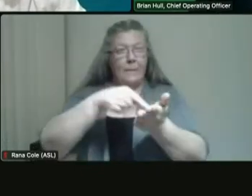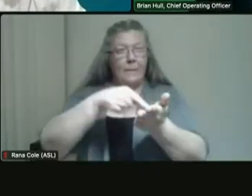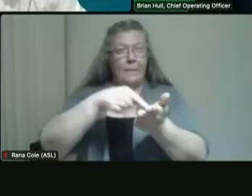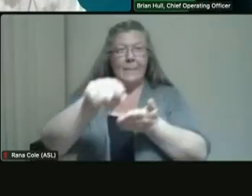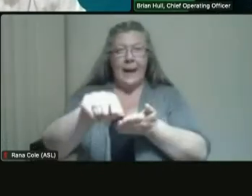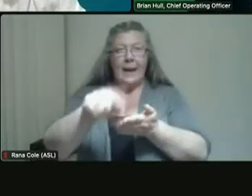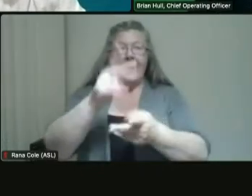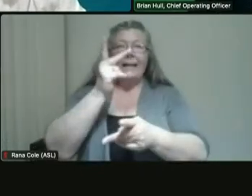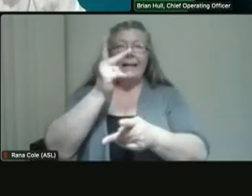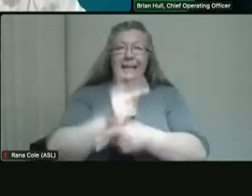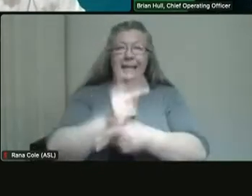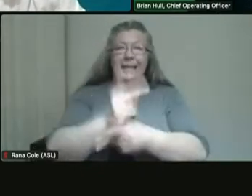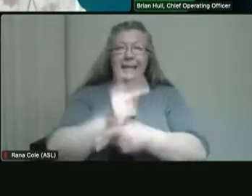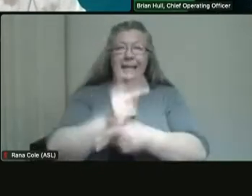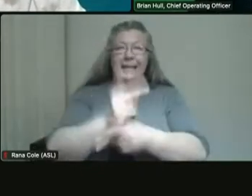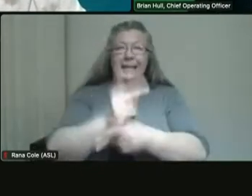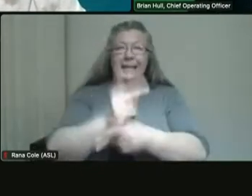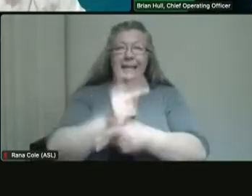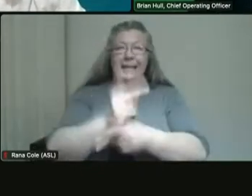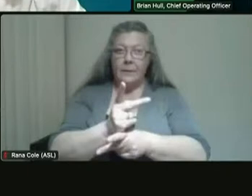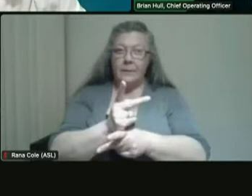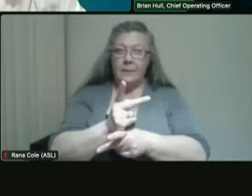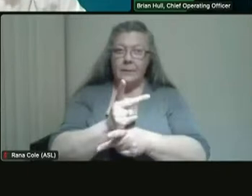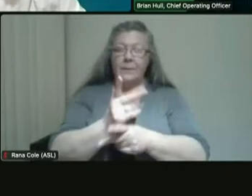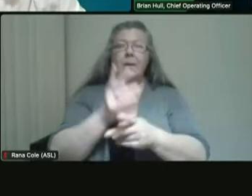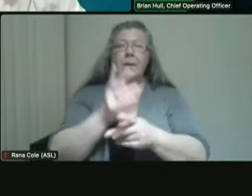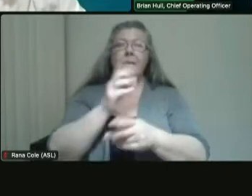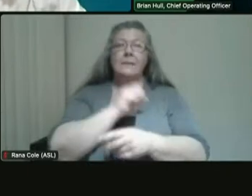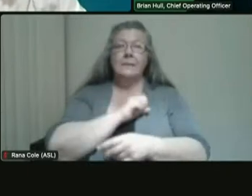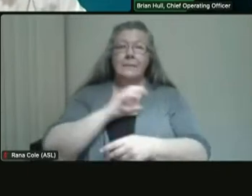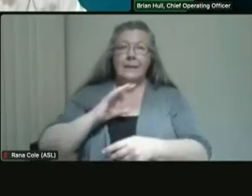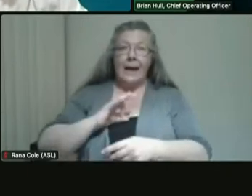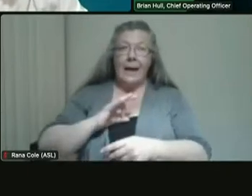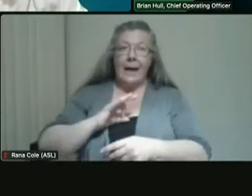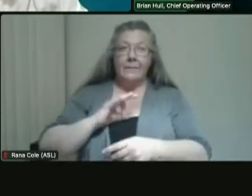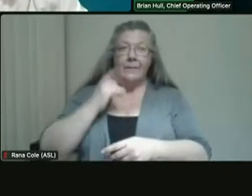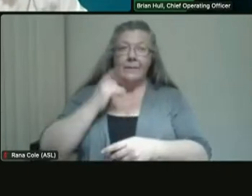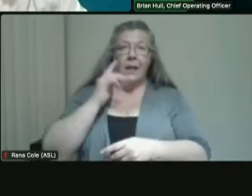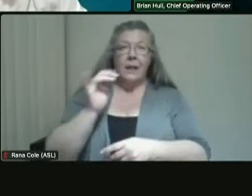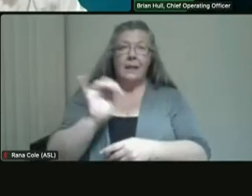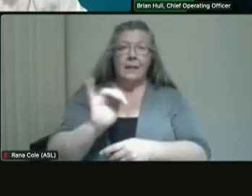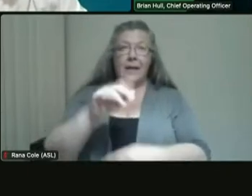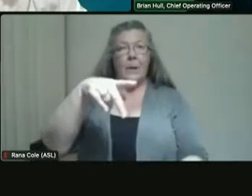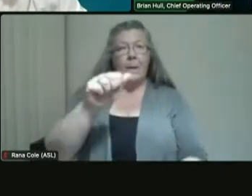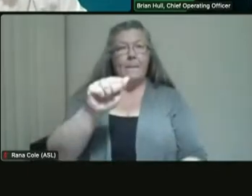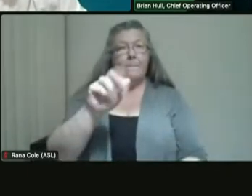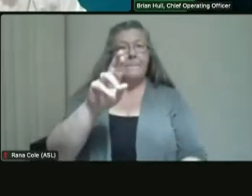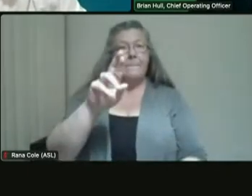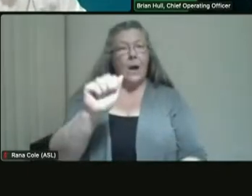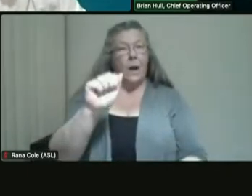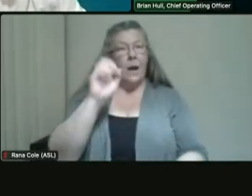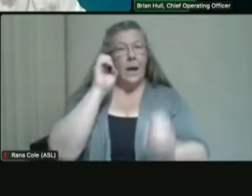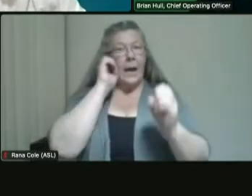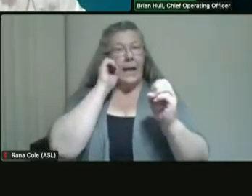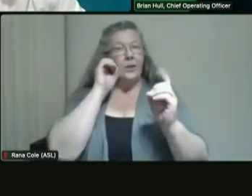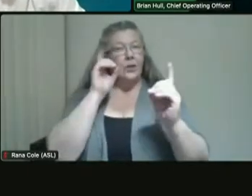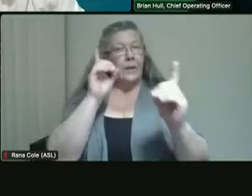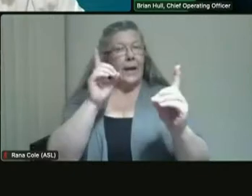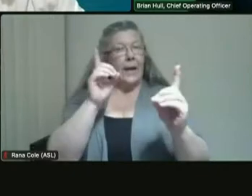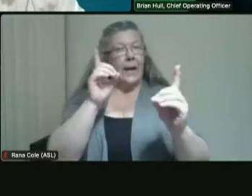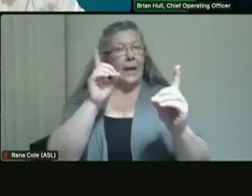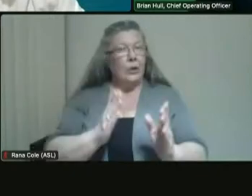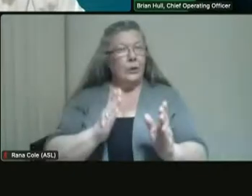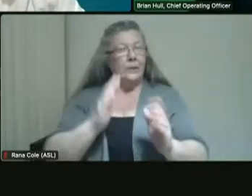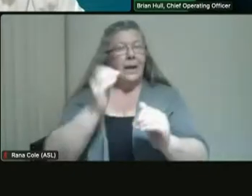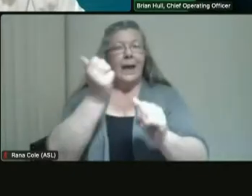educators. Yes, I agree with that statement. I think every employee that makes up the infrastructure of what's needed to support